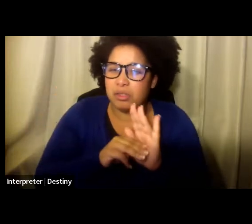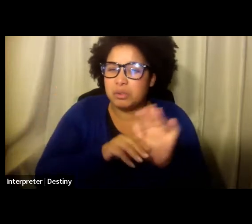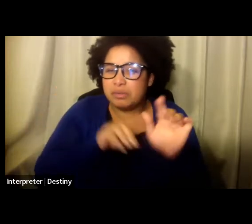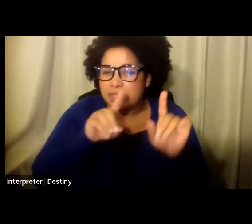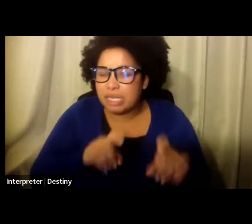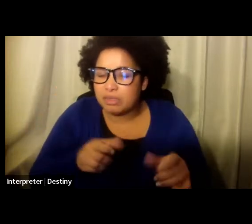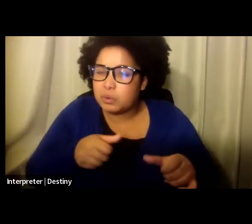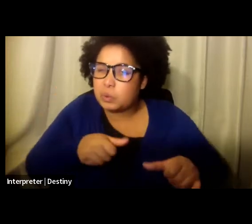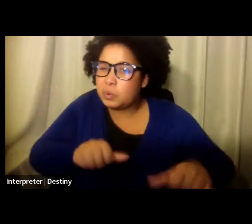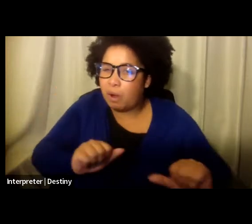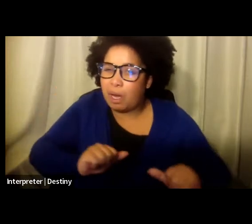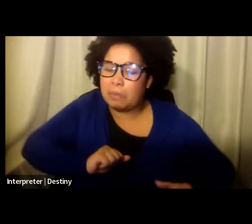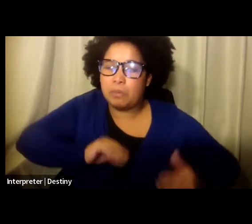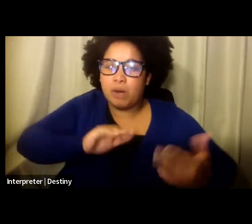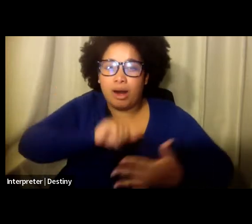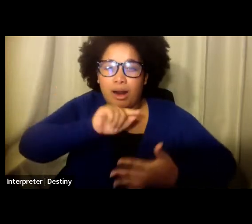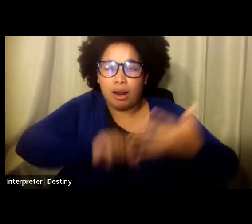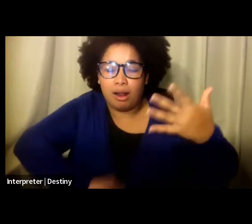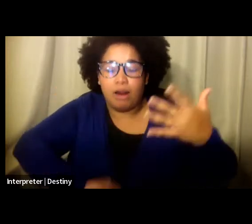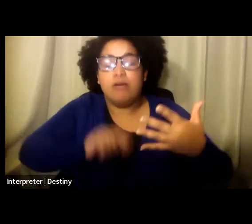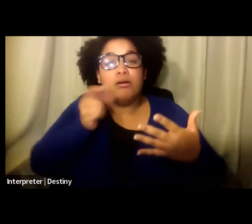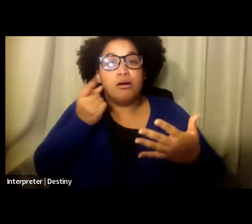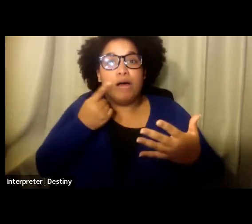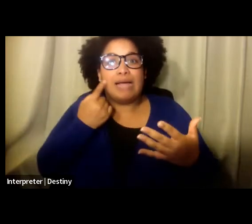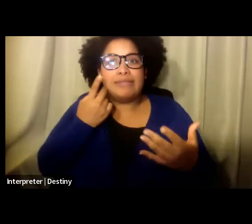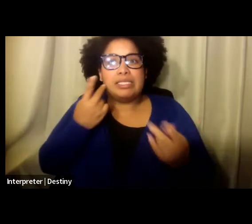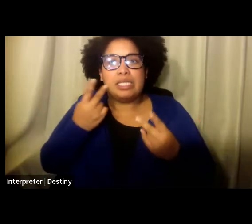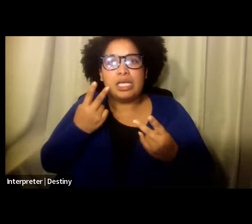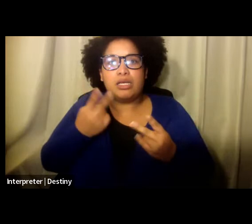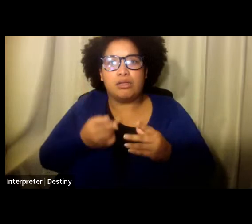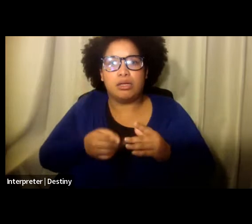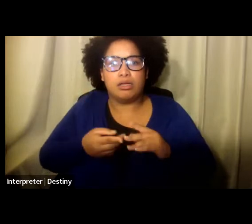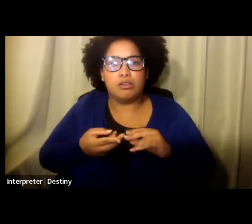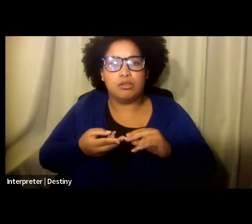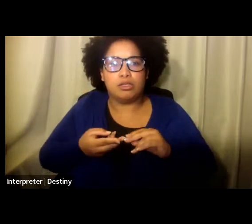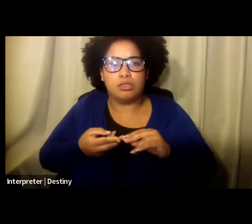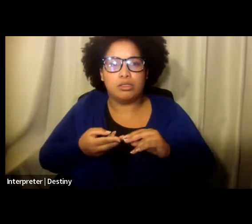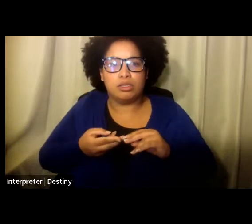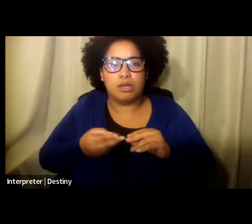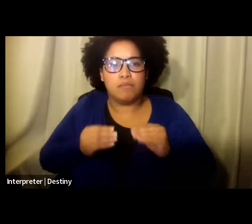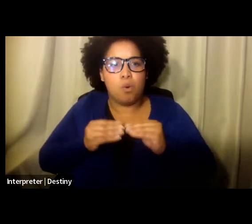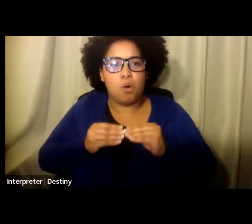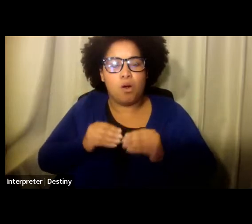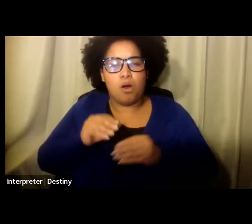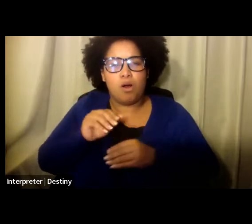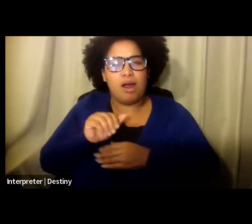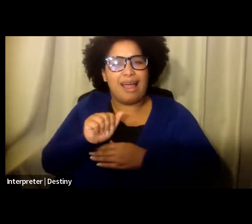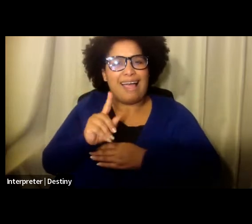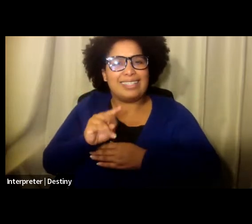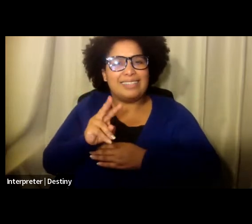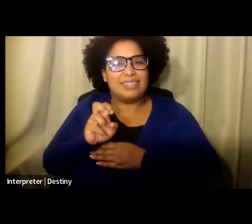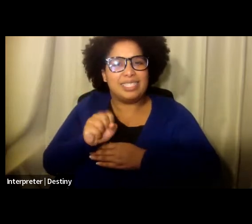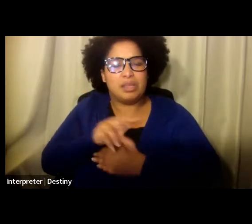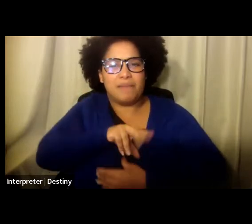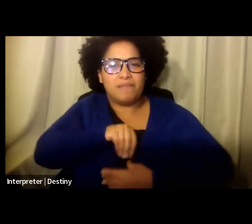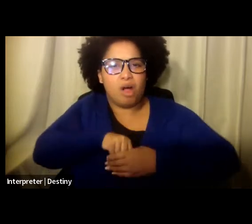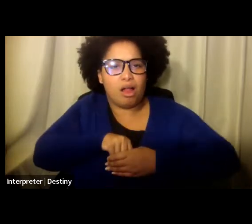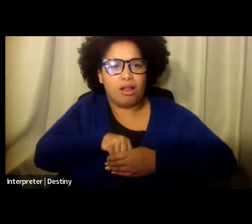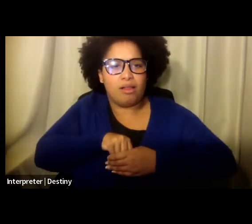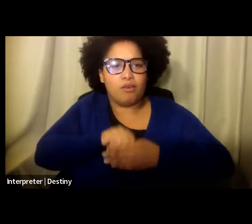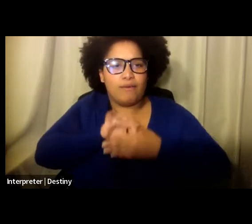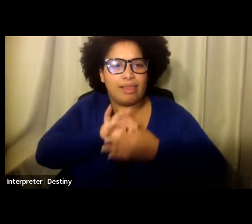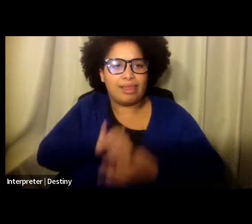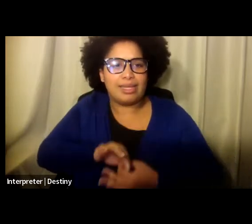the approaches. I mean, I've seen a re-emergence of like activism and engagement